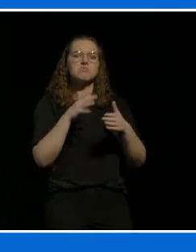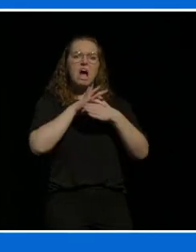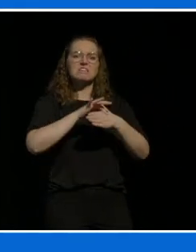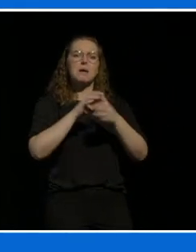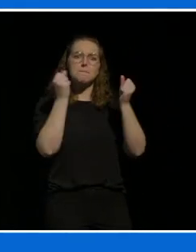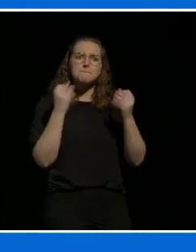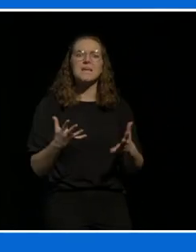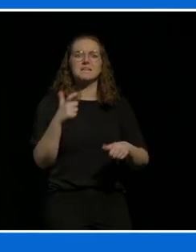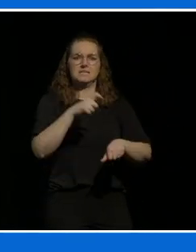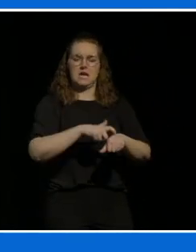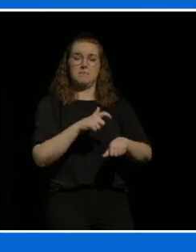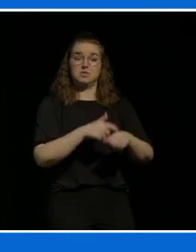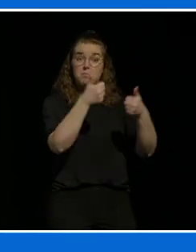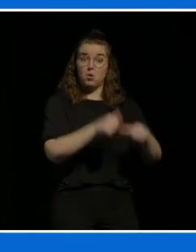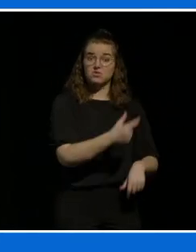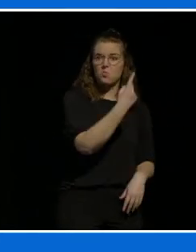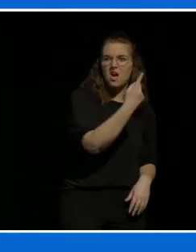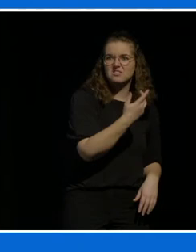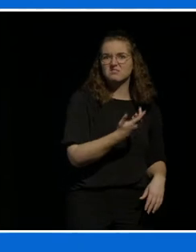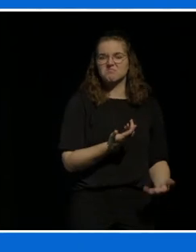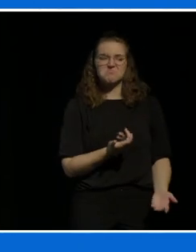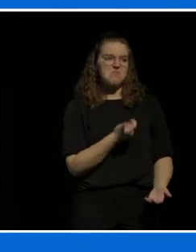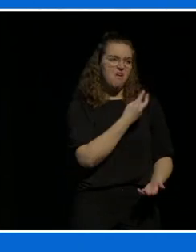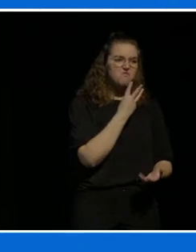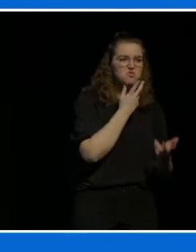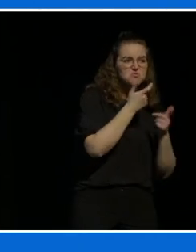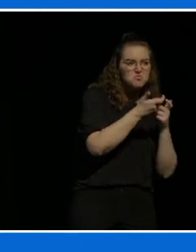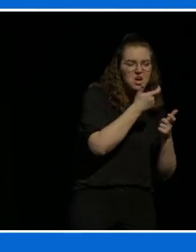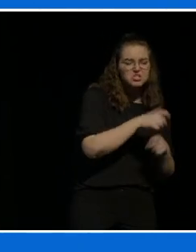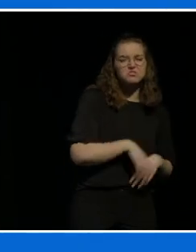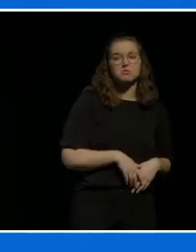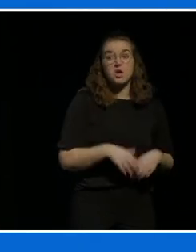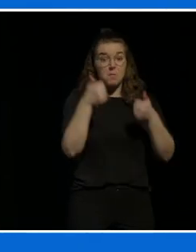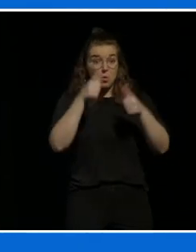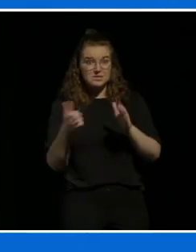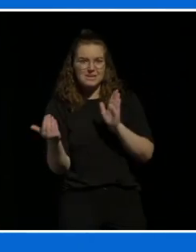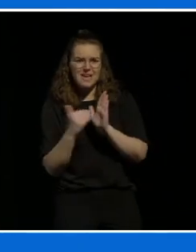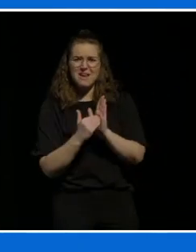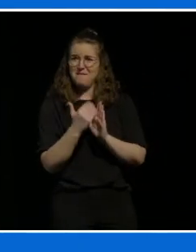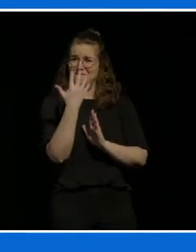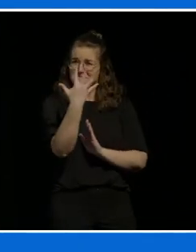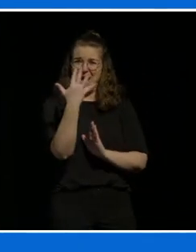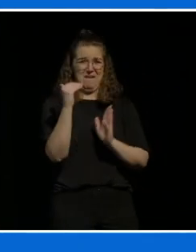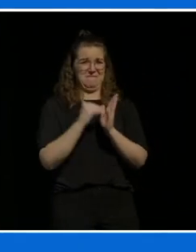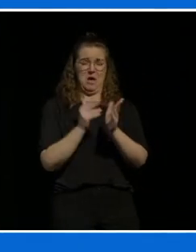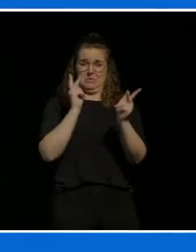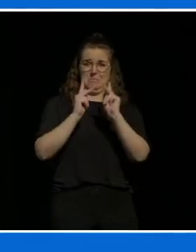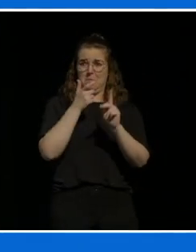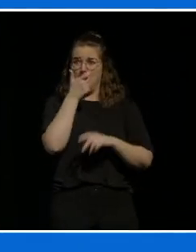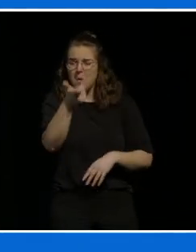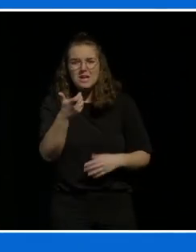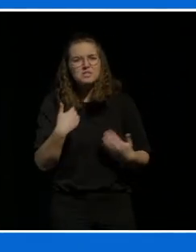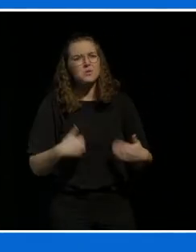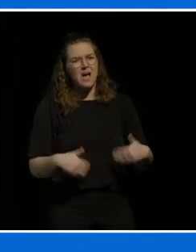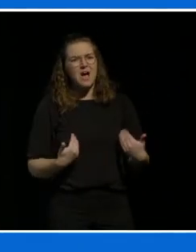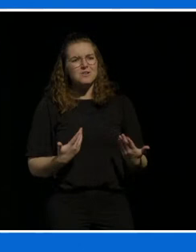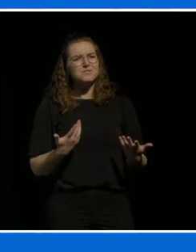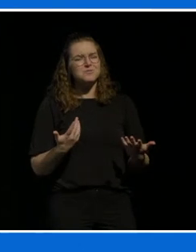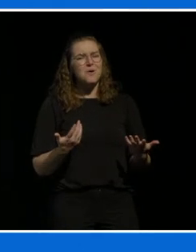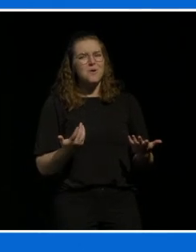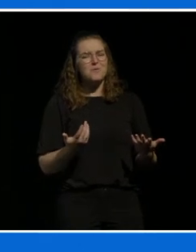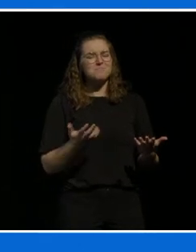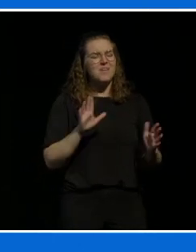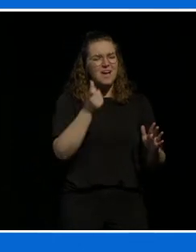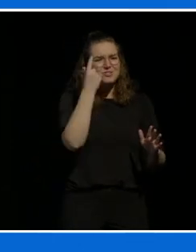gets 5,000. You know, it's not like different content. It was the same exact thing, same video. It was just the timing. So really understanding that it's all